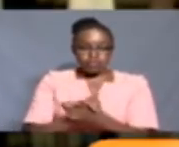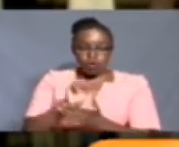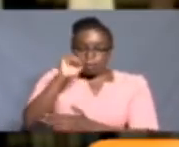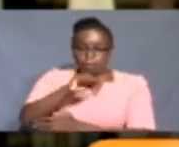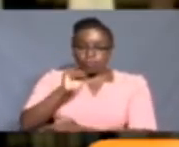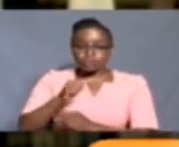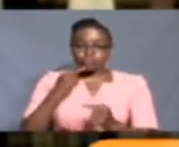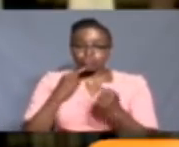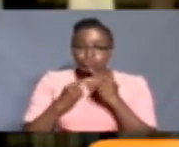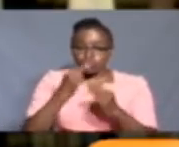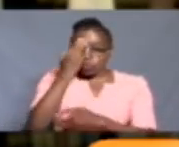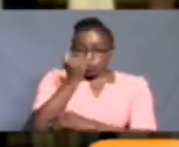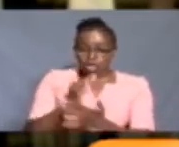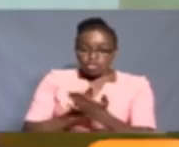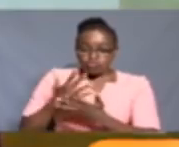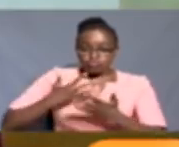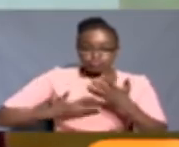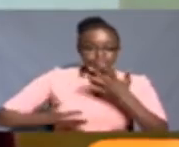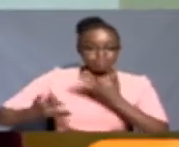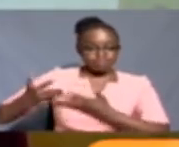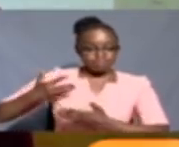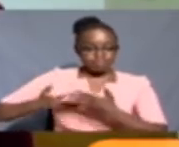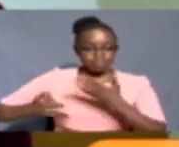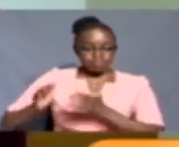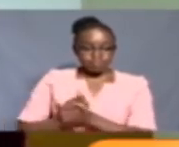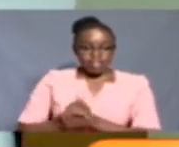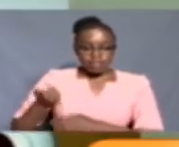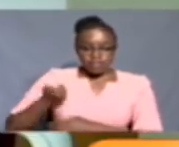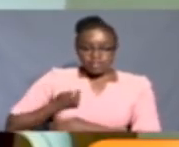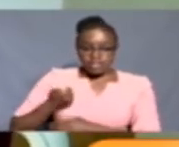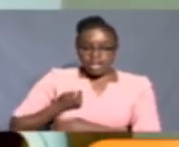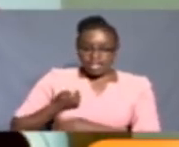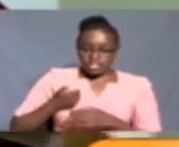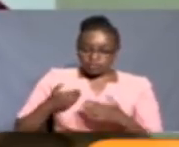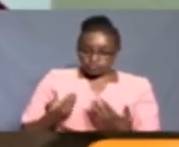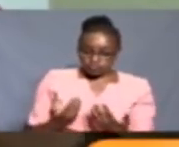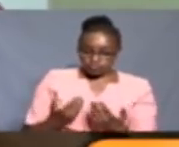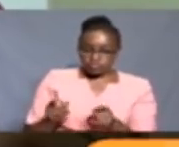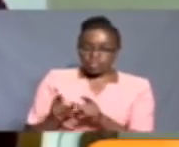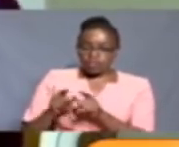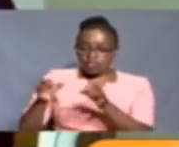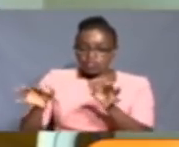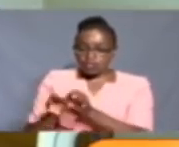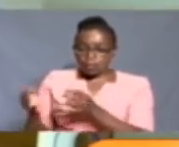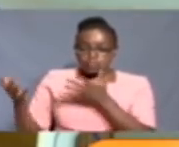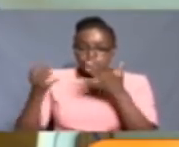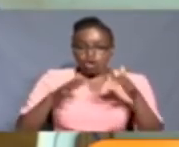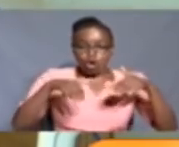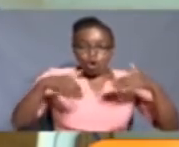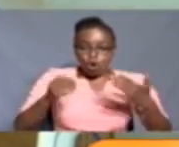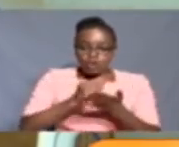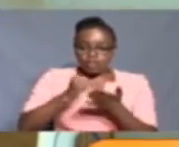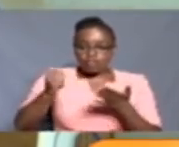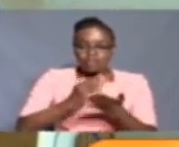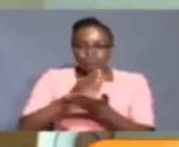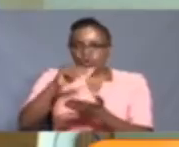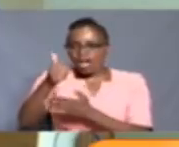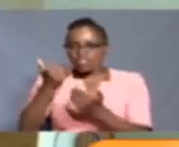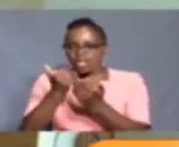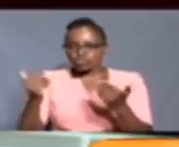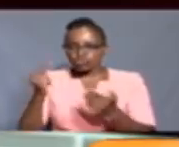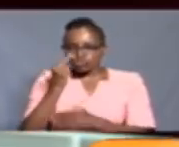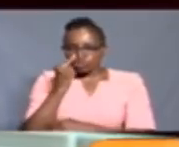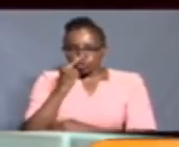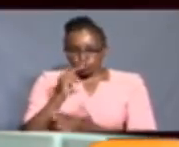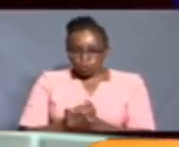talk because through the interactions. The girls are either brought by their families or referred by other children's